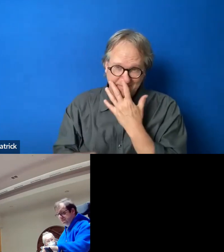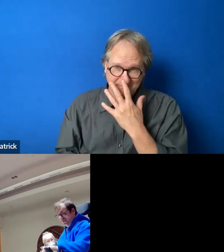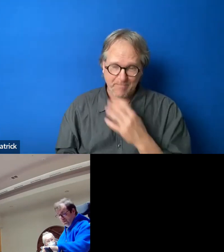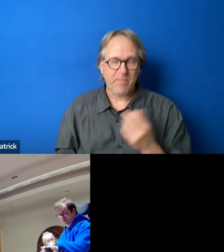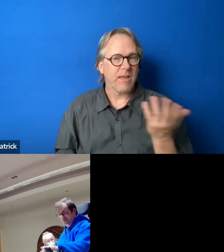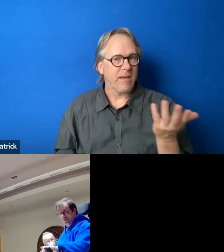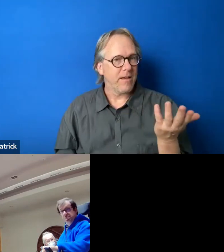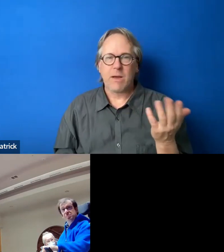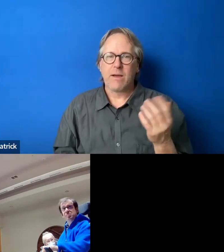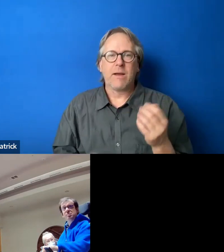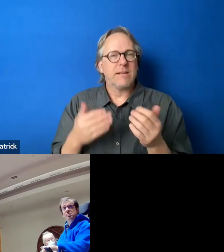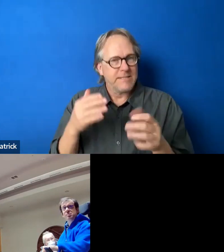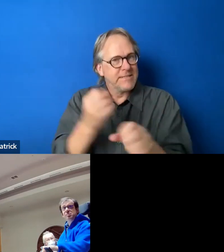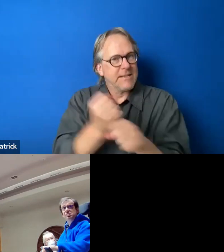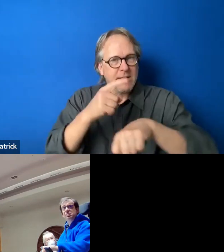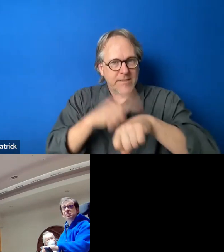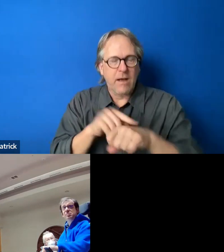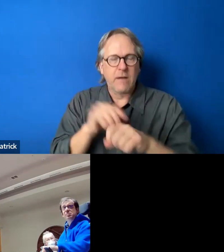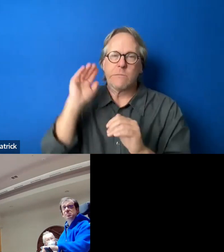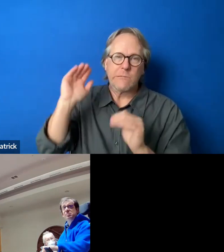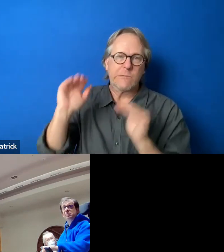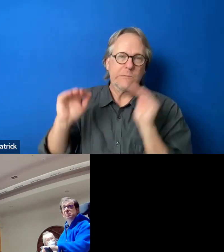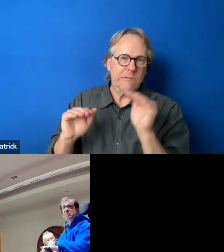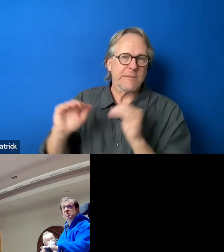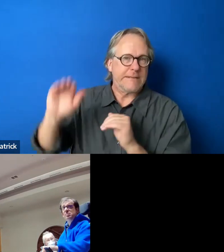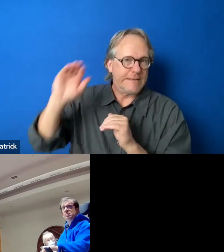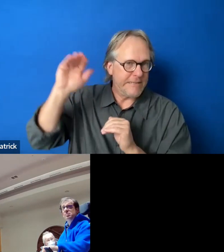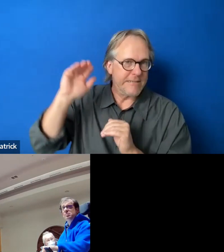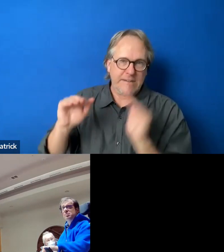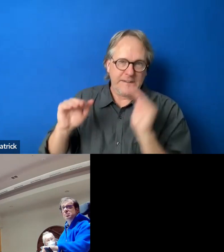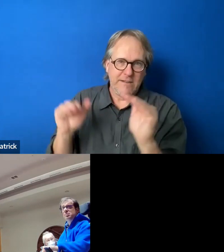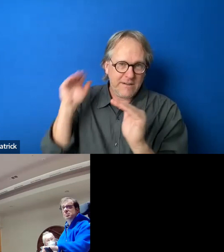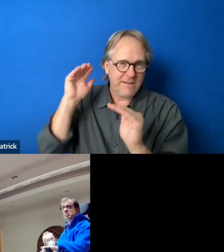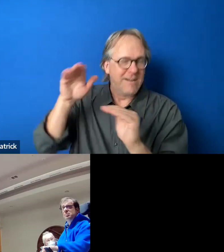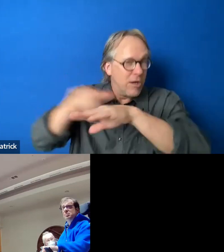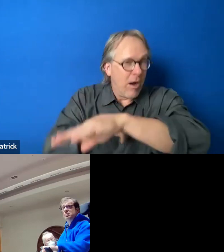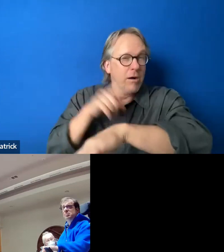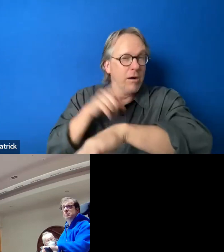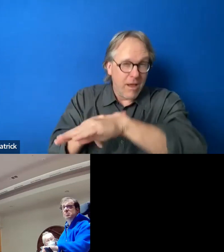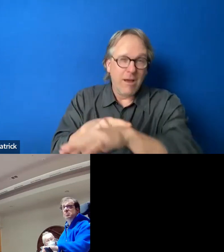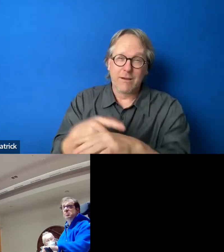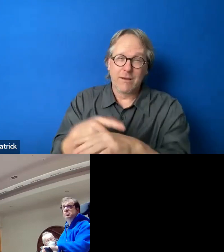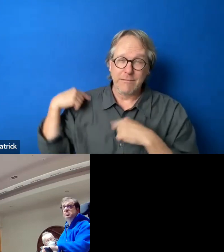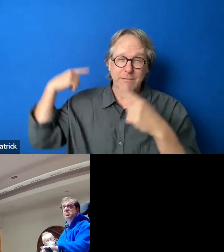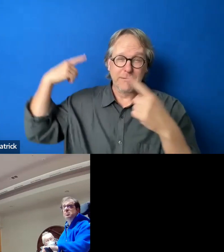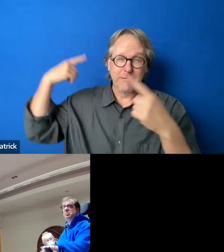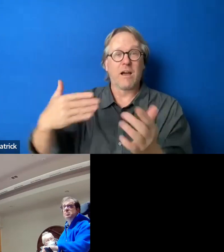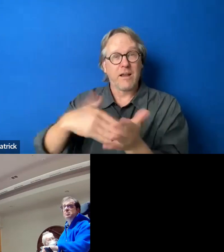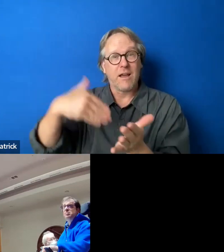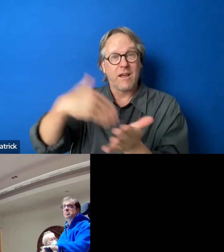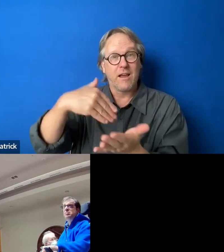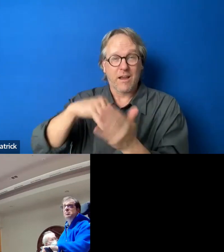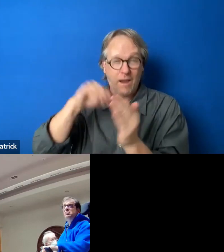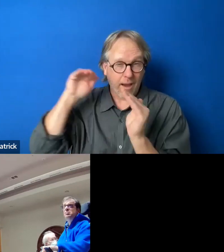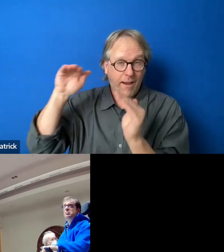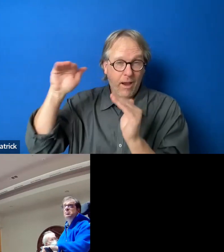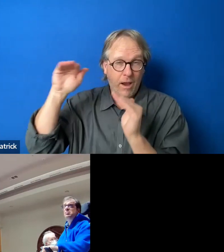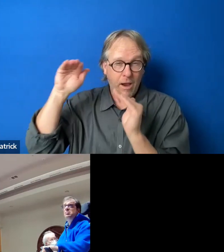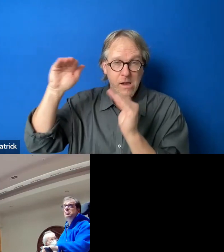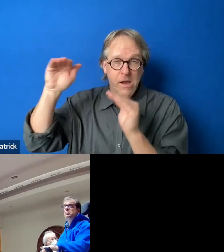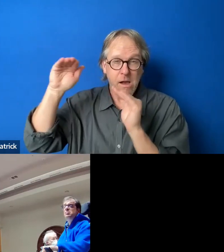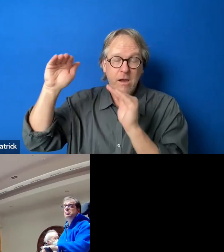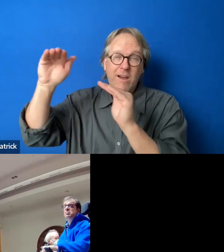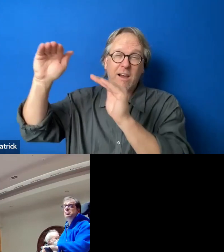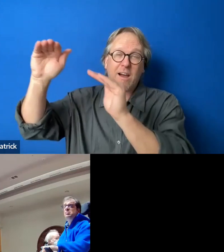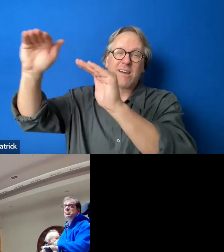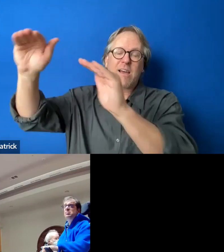drip, drip, drip, drip these things for a long time, all the time. And sure enough,